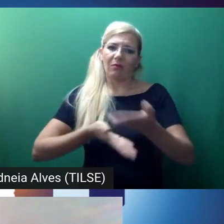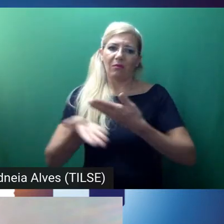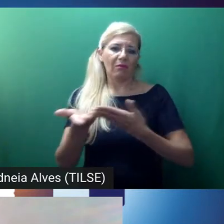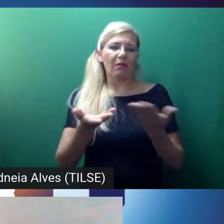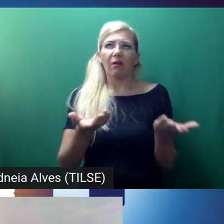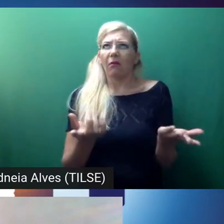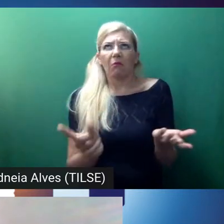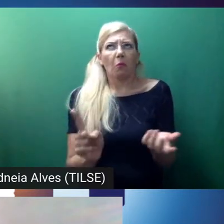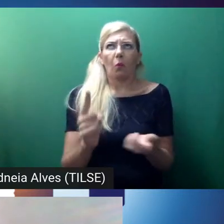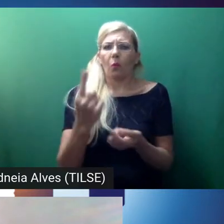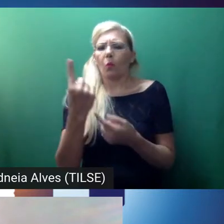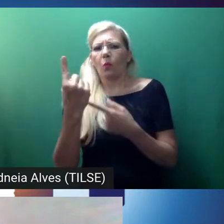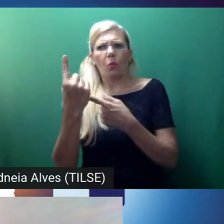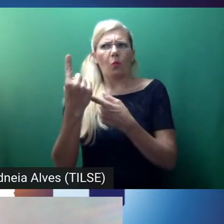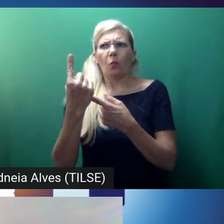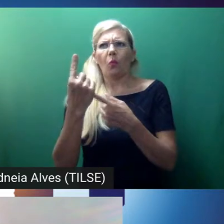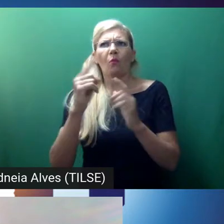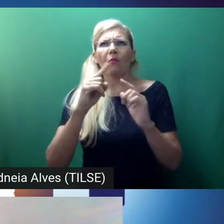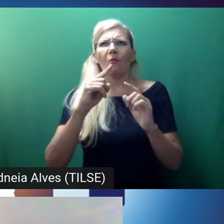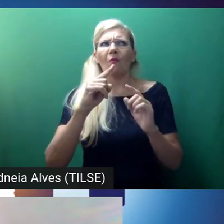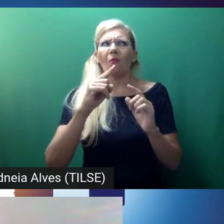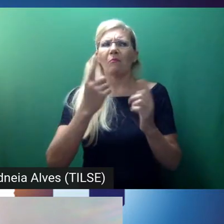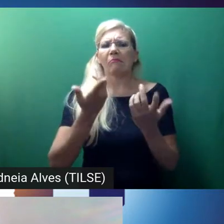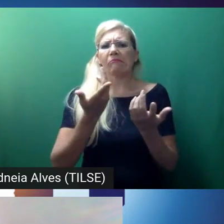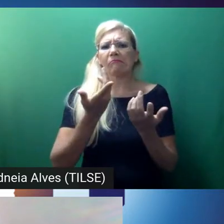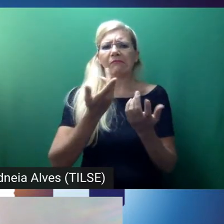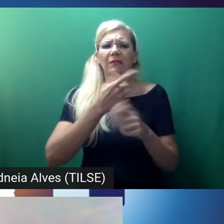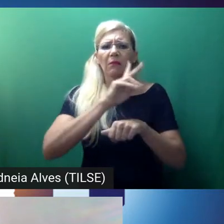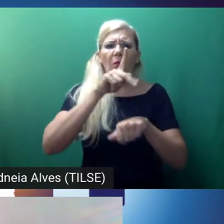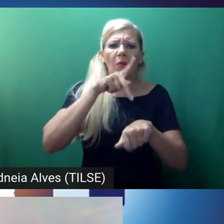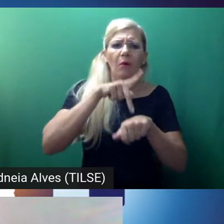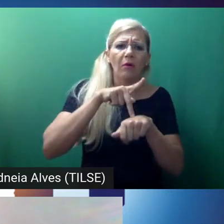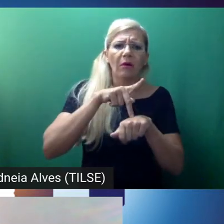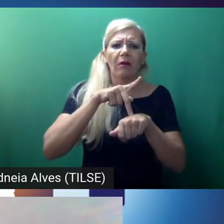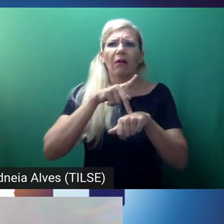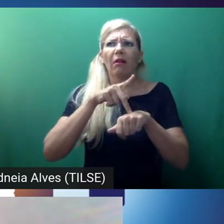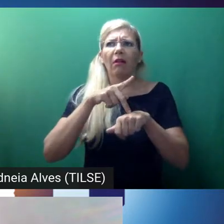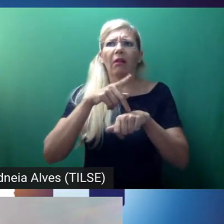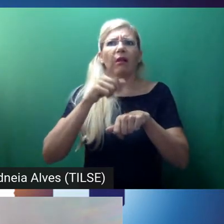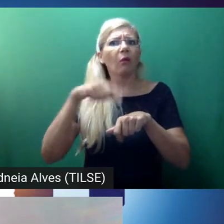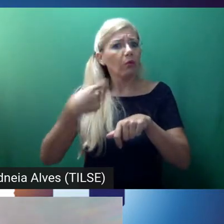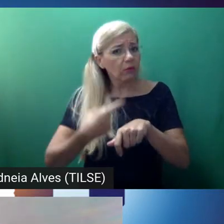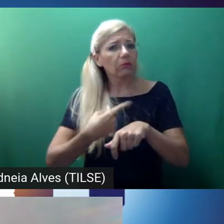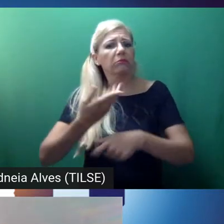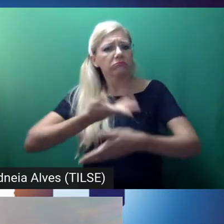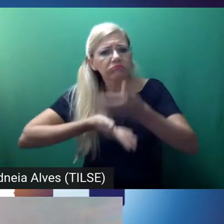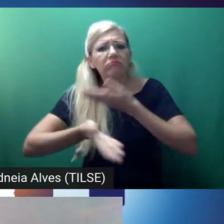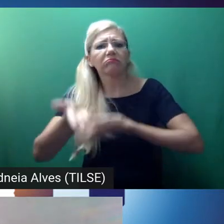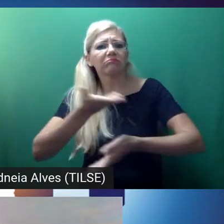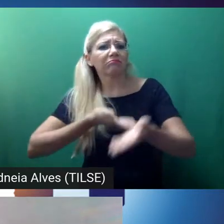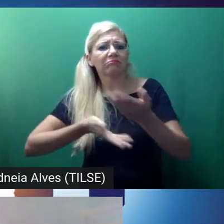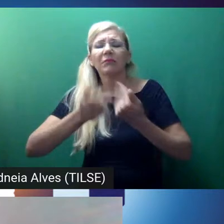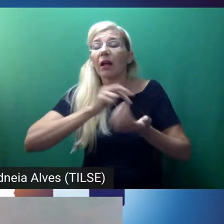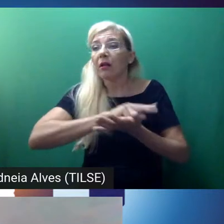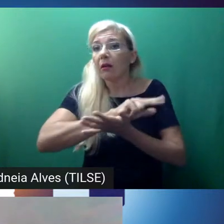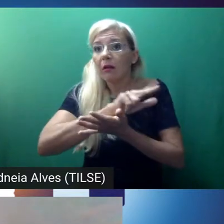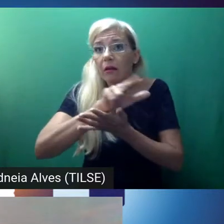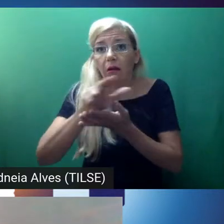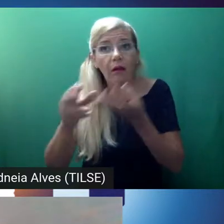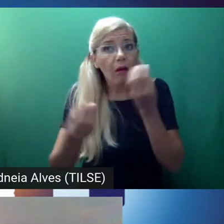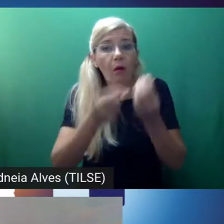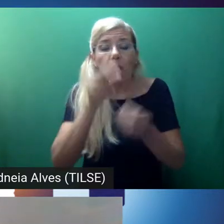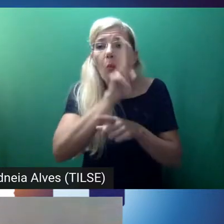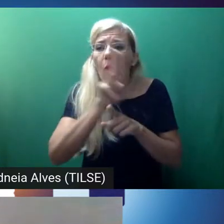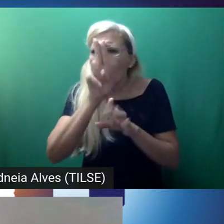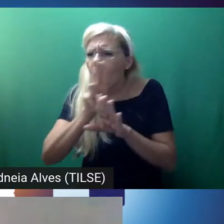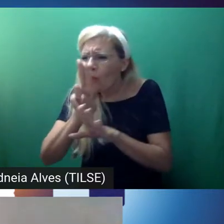one country, right? We are going to be interacting with multiple users of English. So